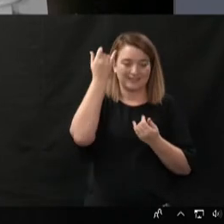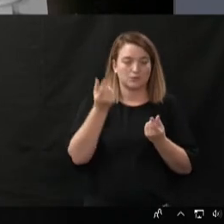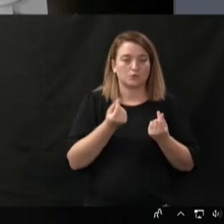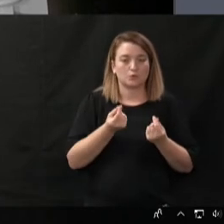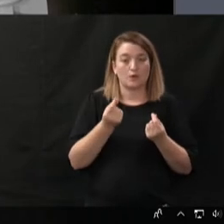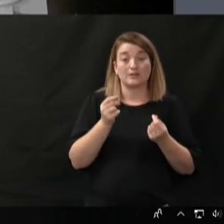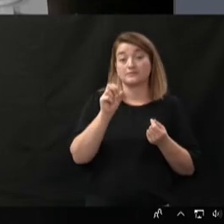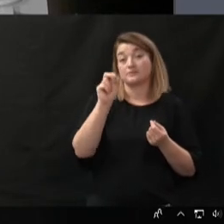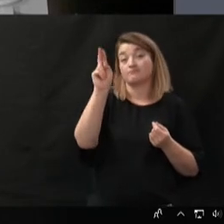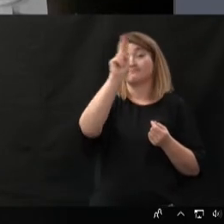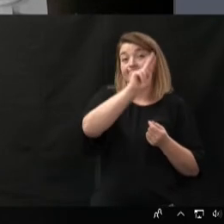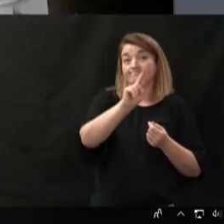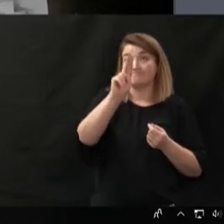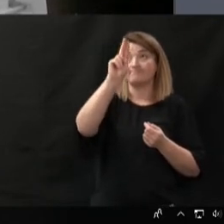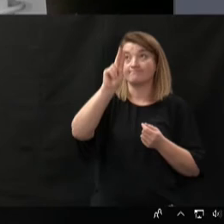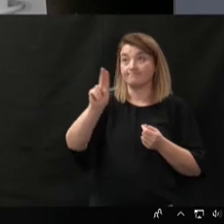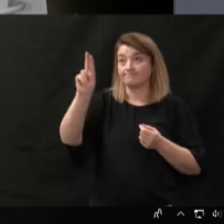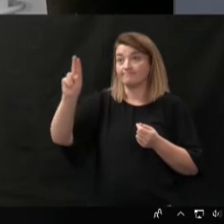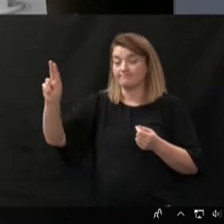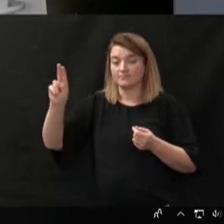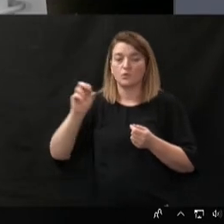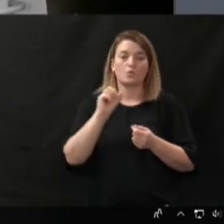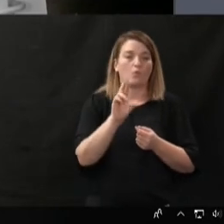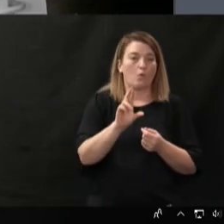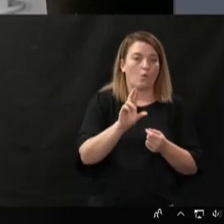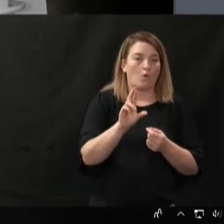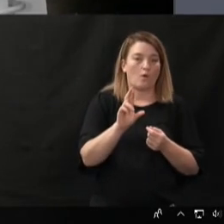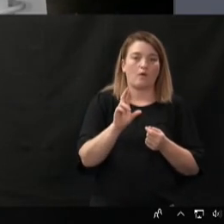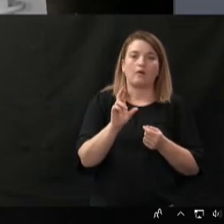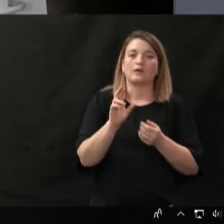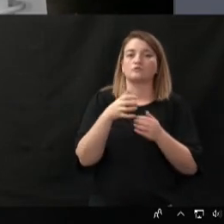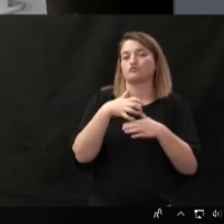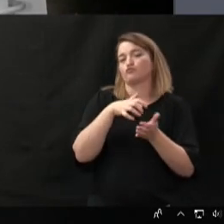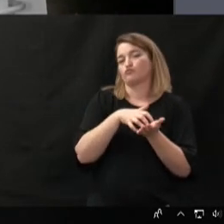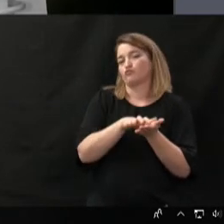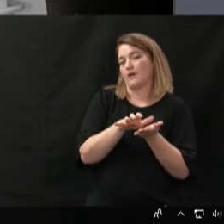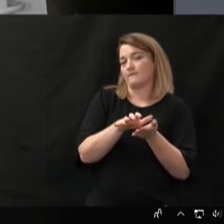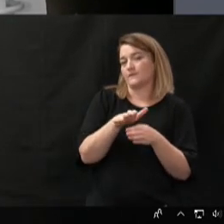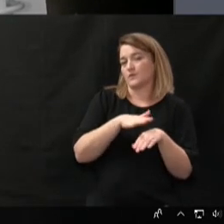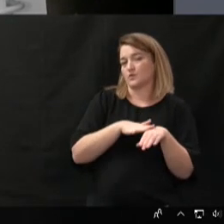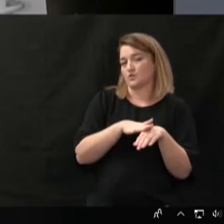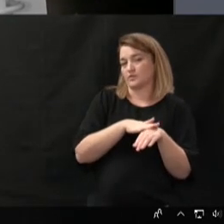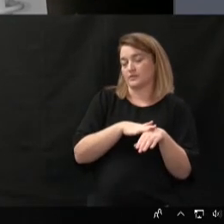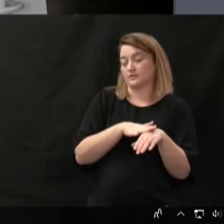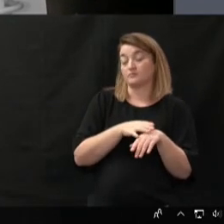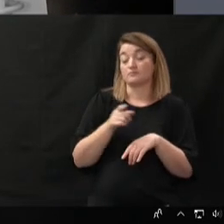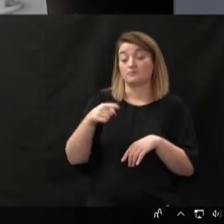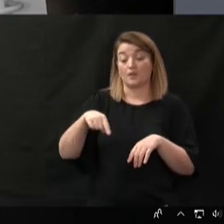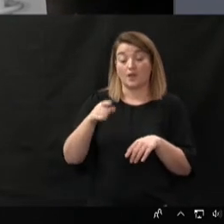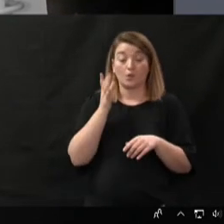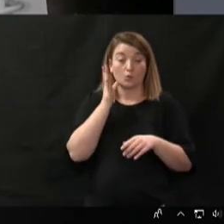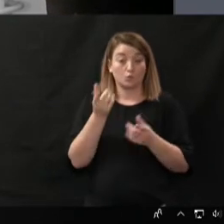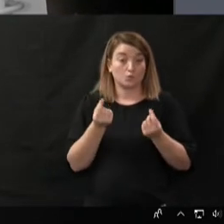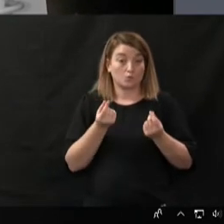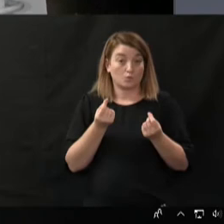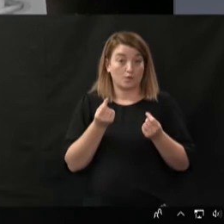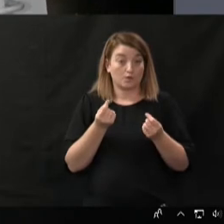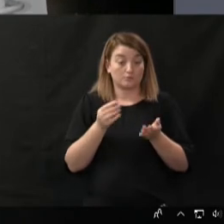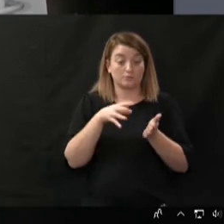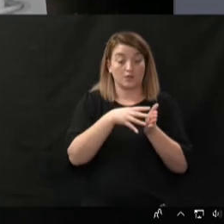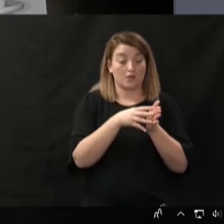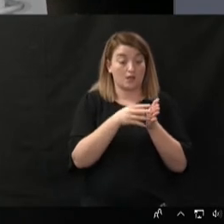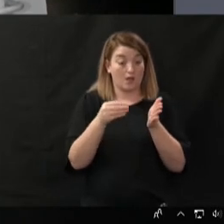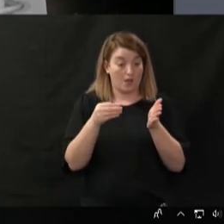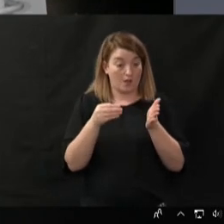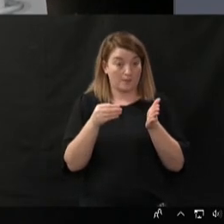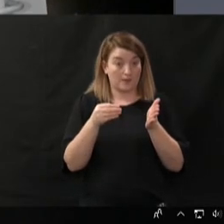going to copy the word 1 letter at a time, because that allows their brain to take a picture